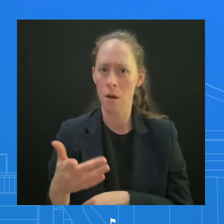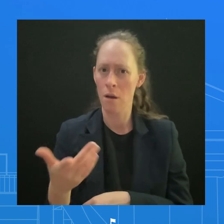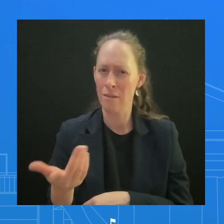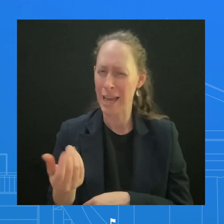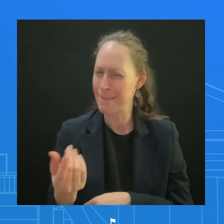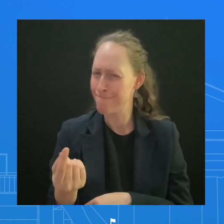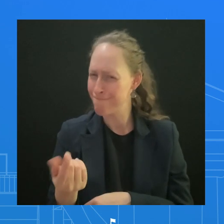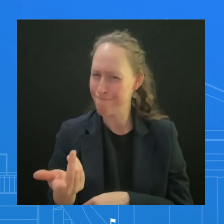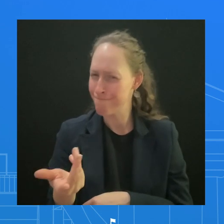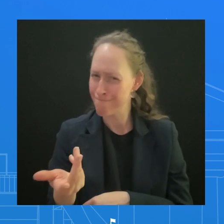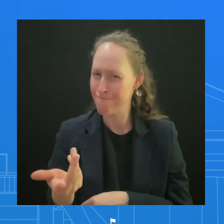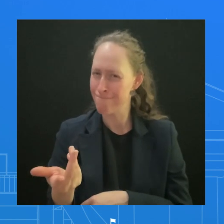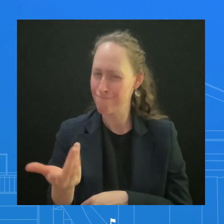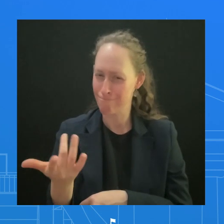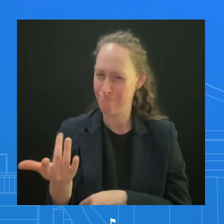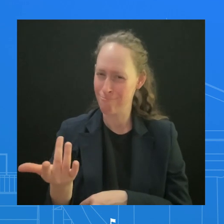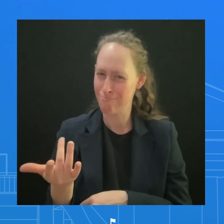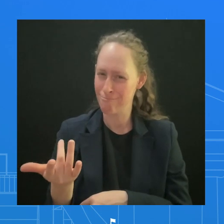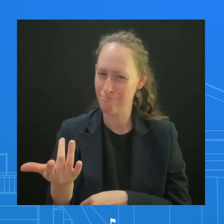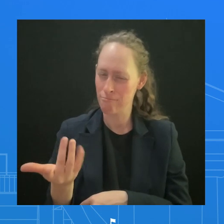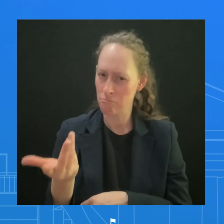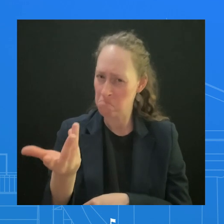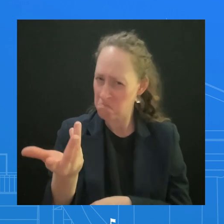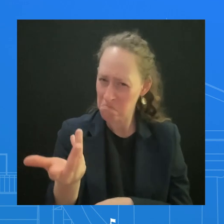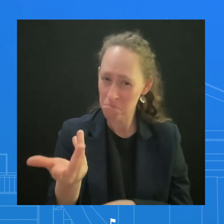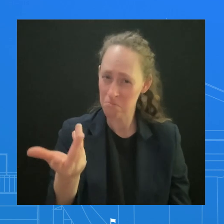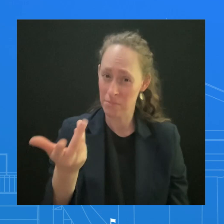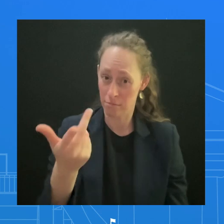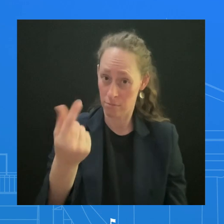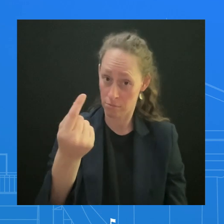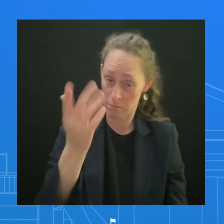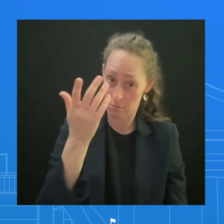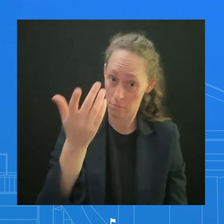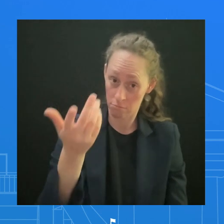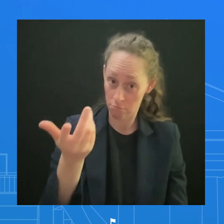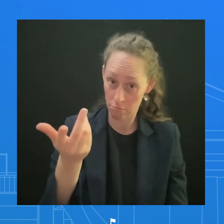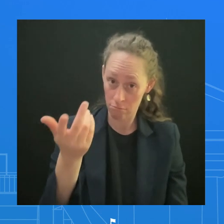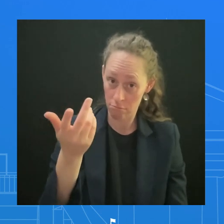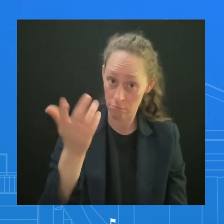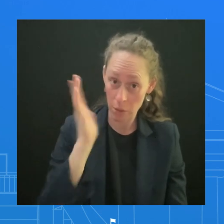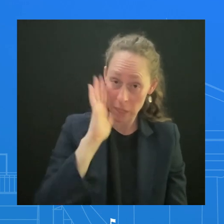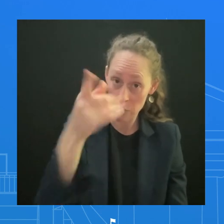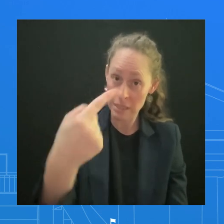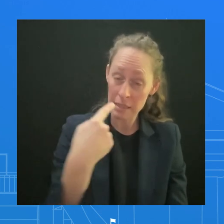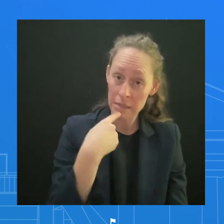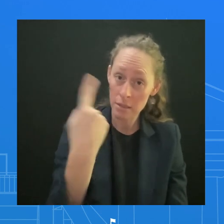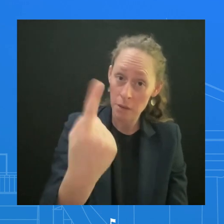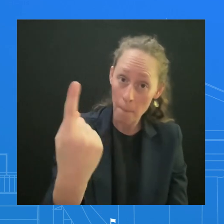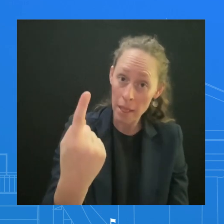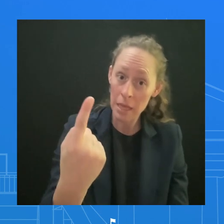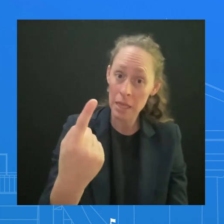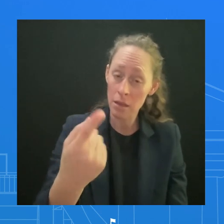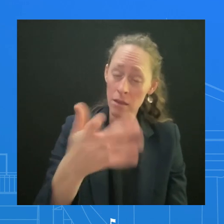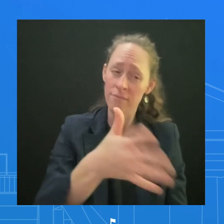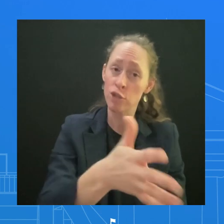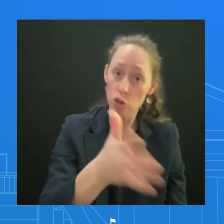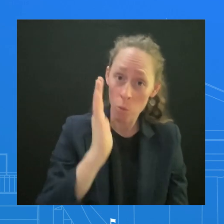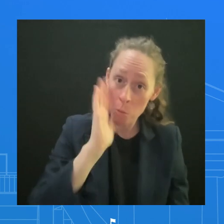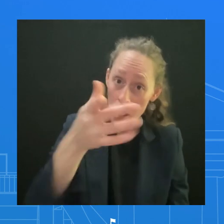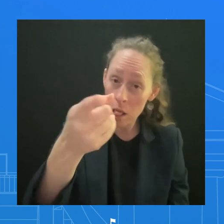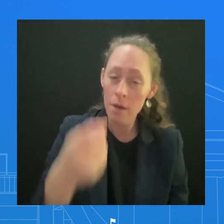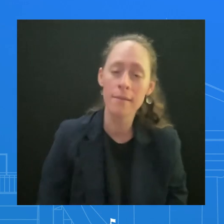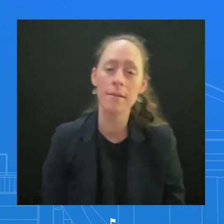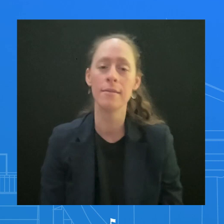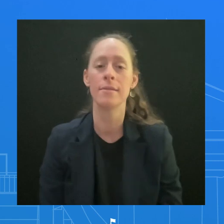this, and does the White House condemn actions and calls like that? We have been clear and consistent that we do